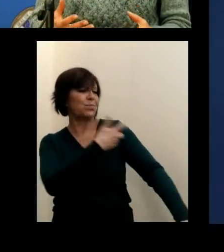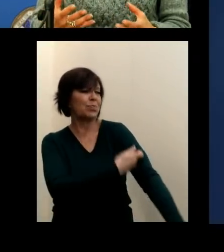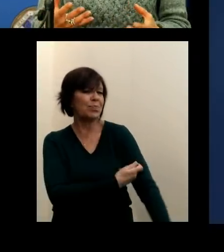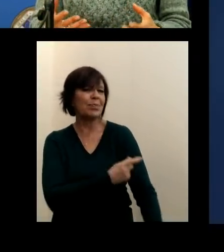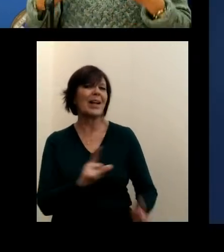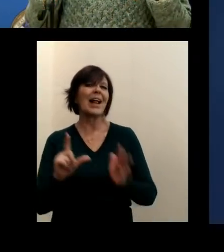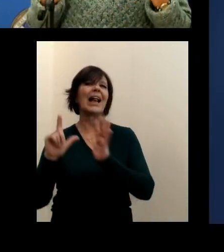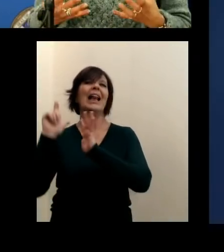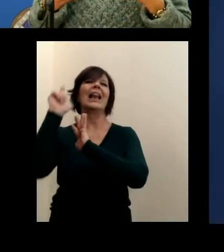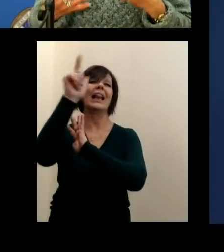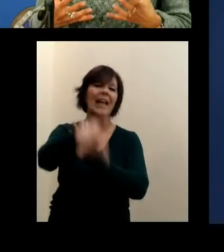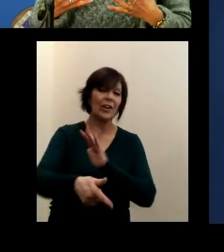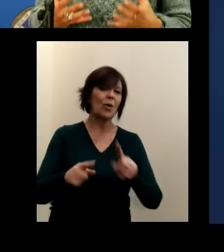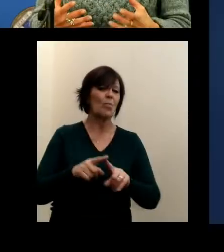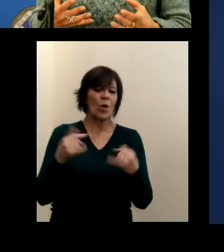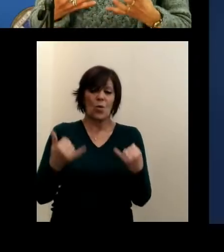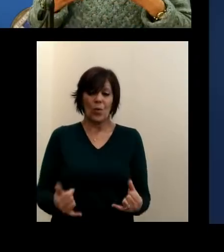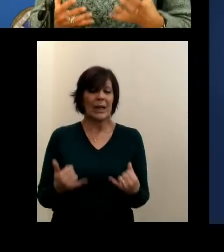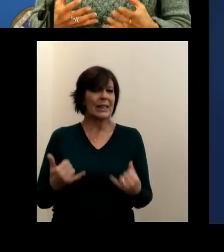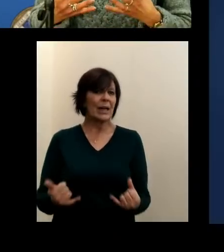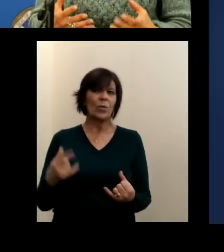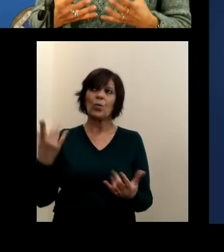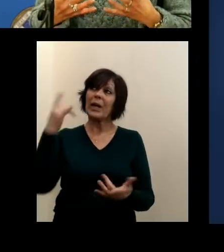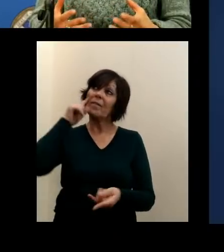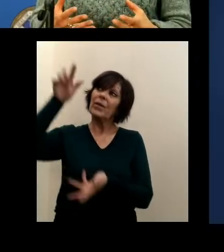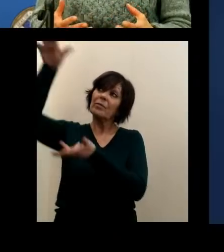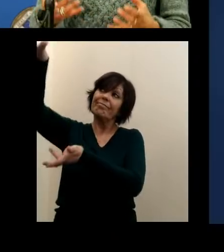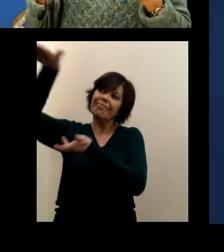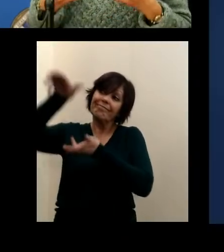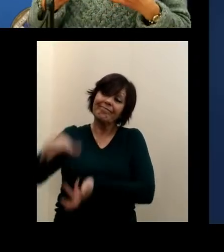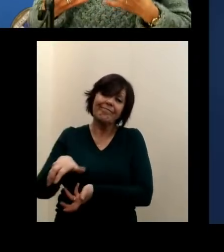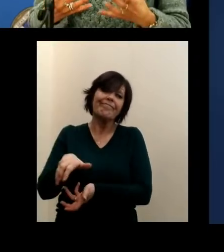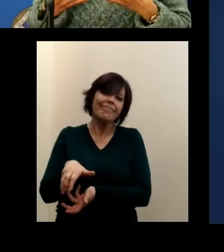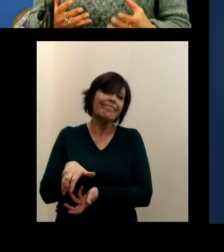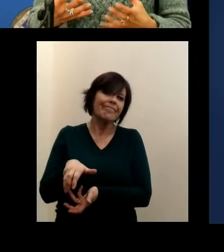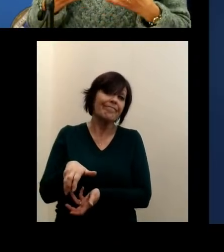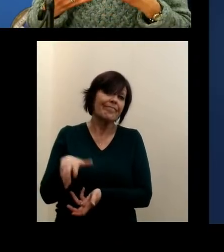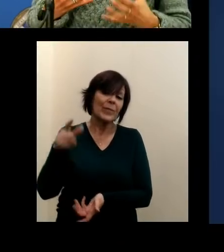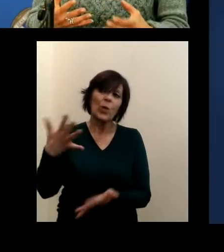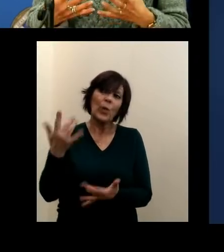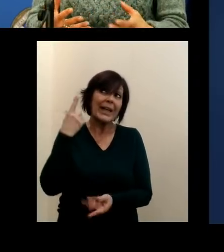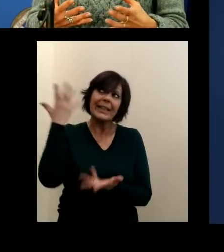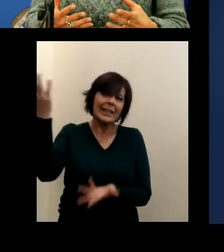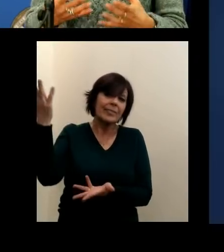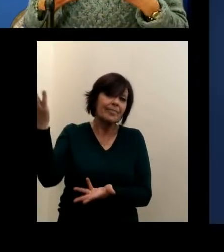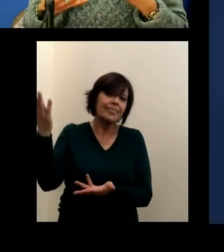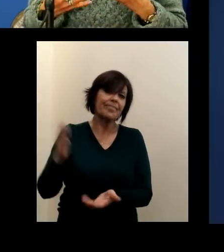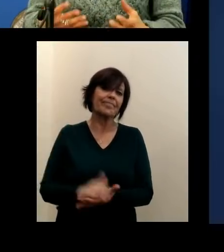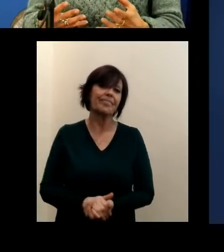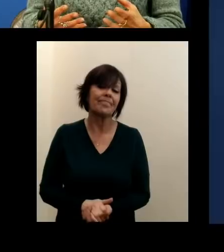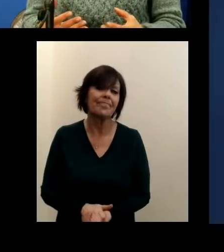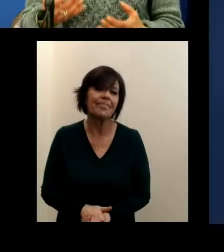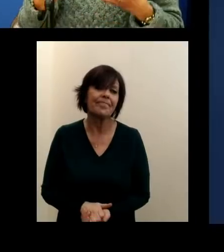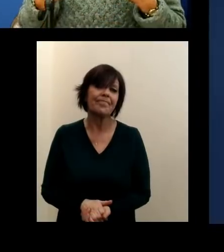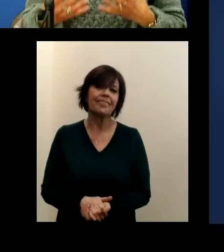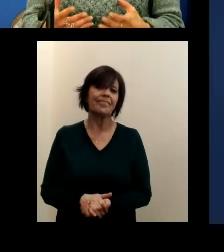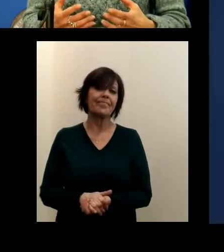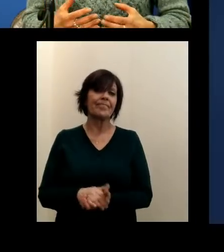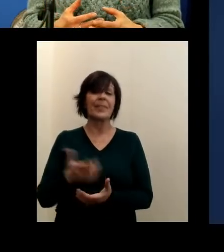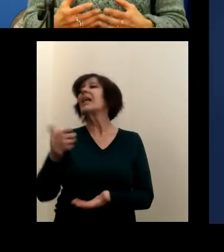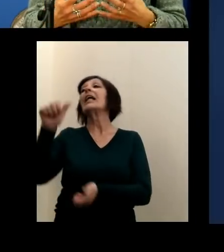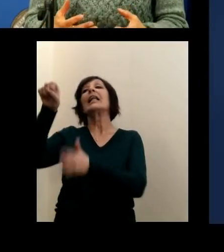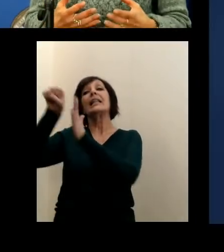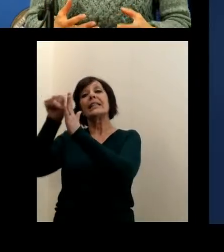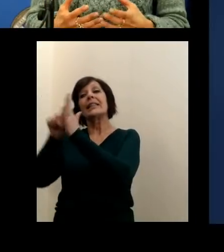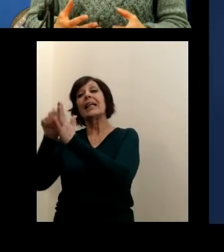have available. We are ready to get shots in arms. We are just waiting for the vaccine supply from the state, and the state